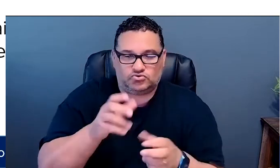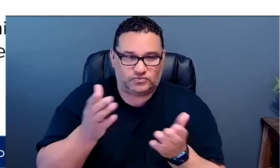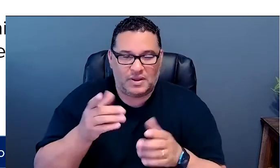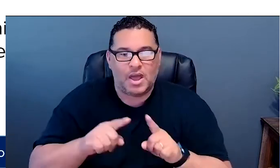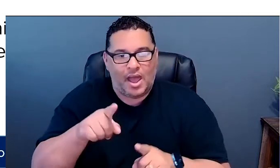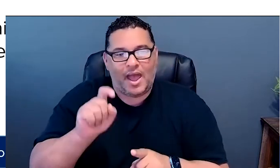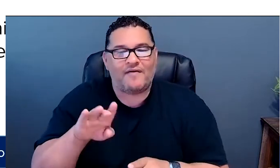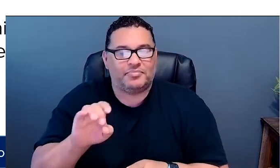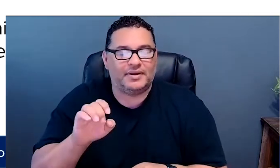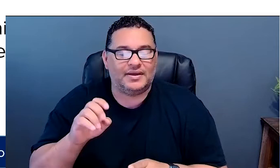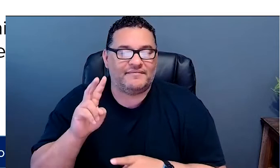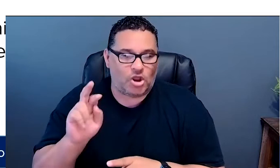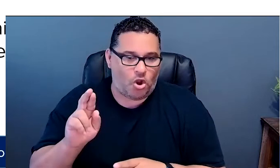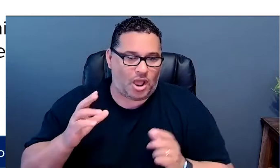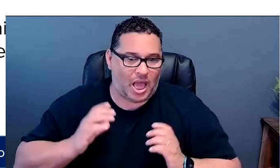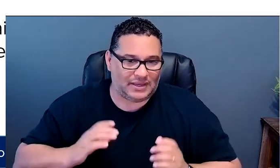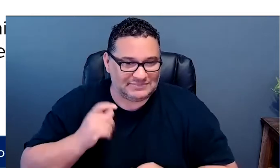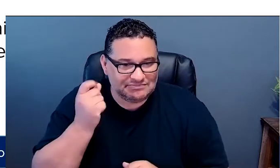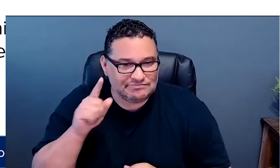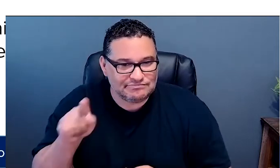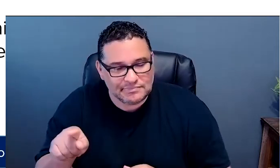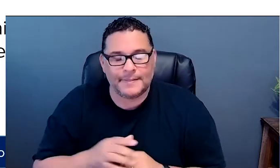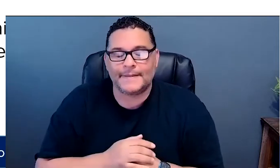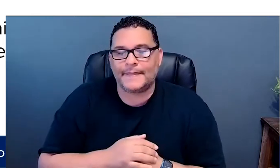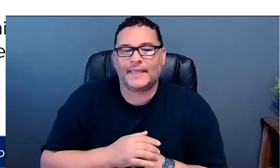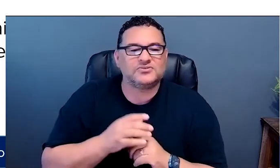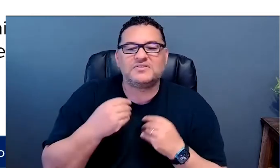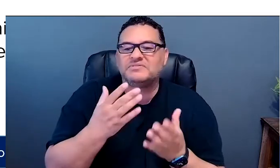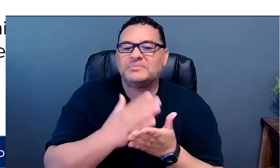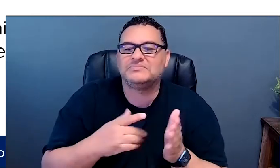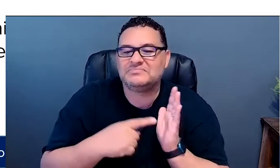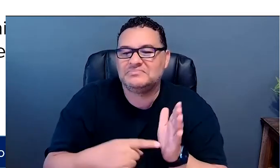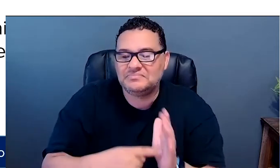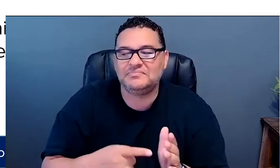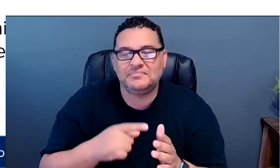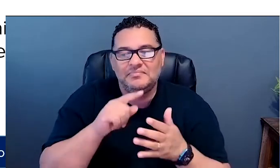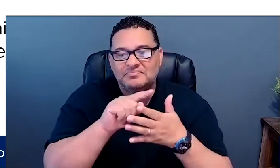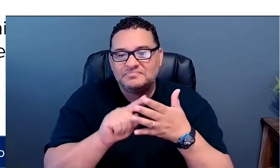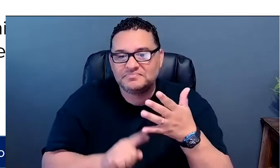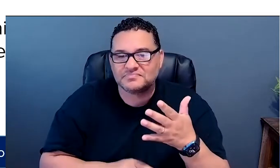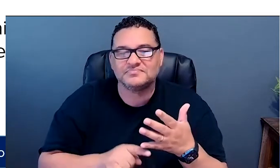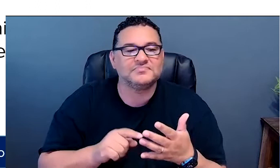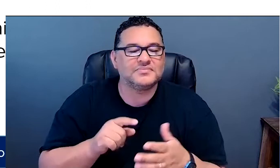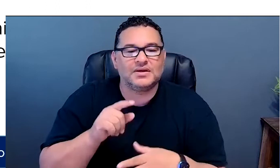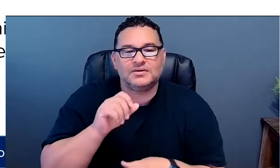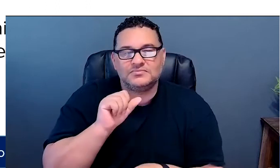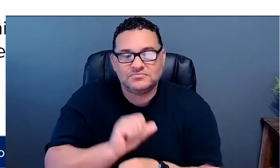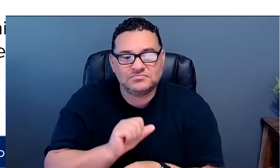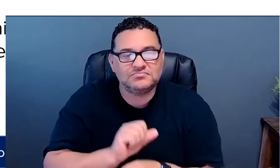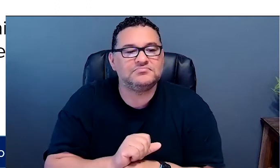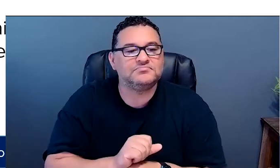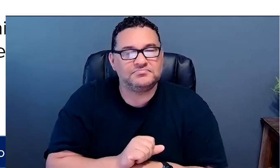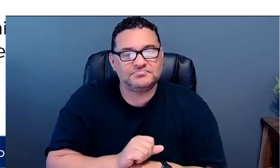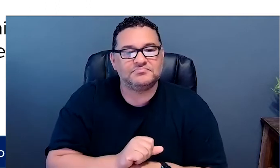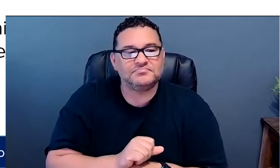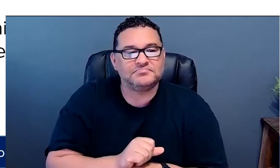some different samples, counseling about the job training options, assistive technology,